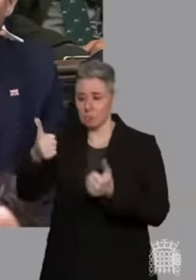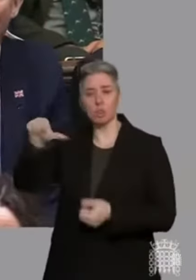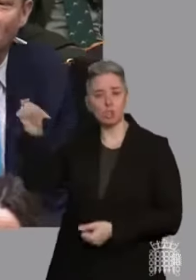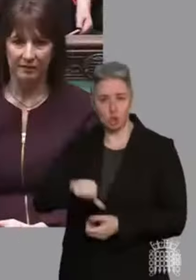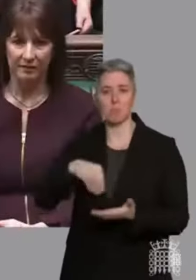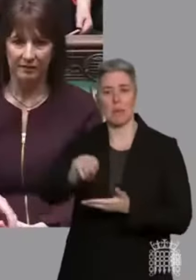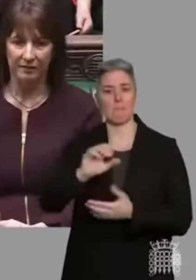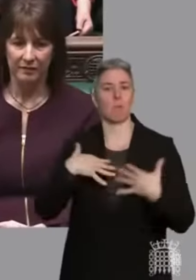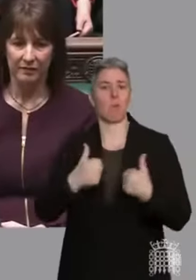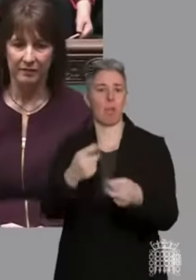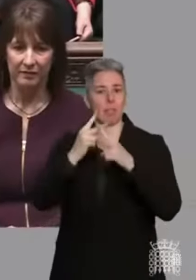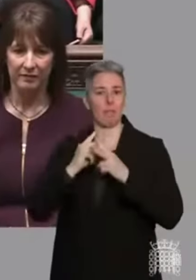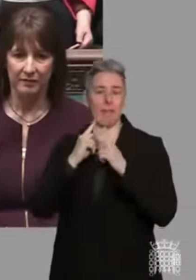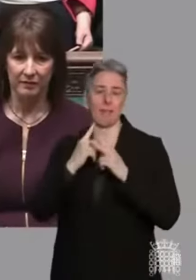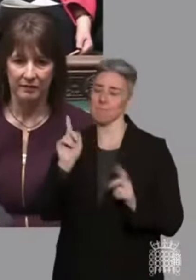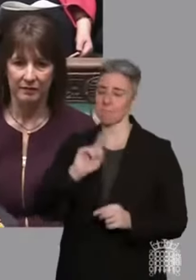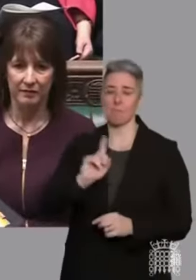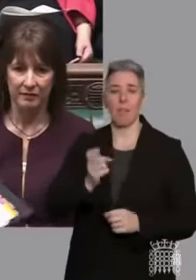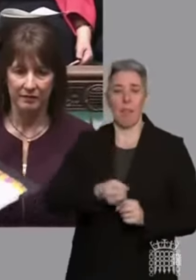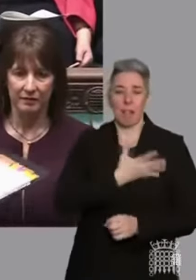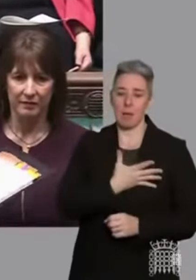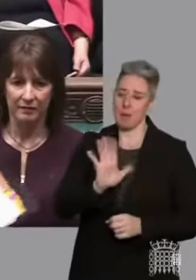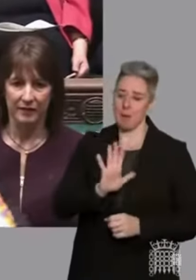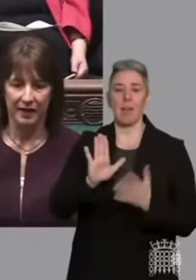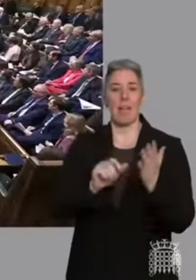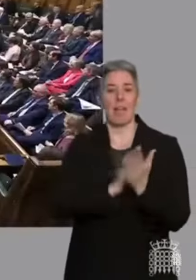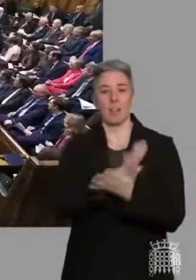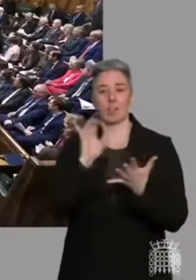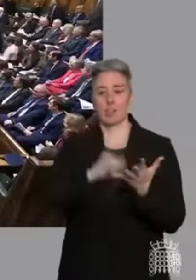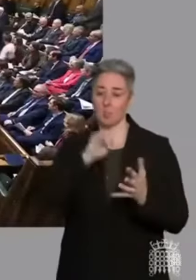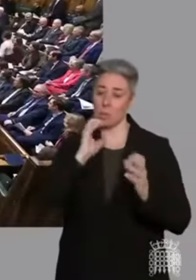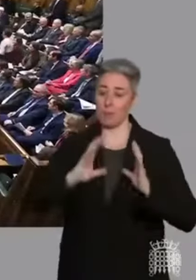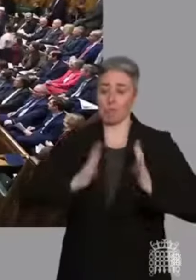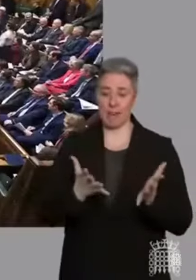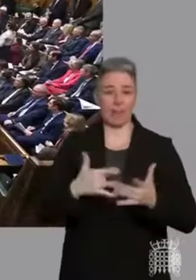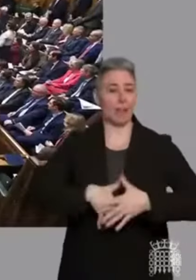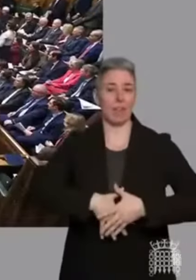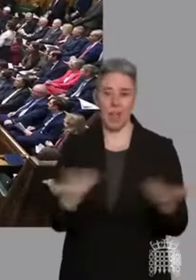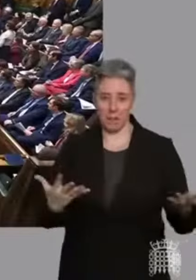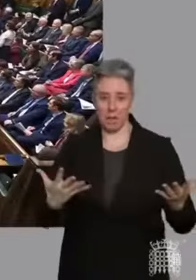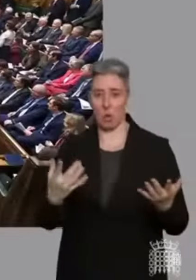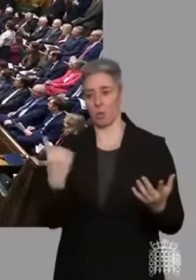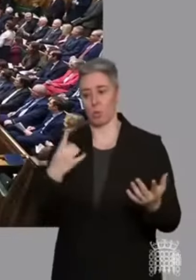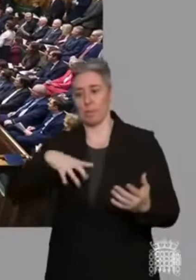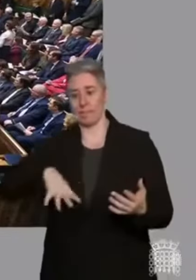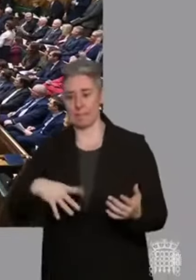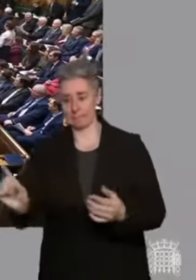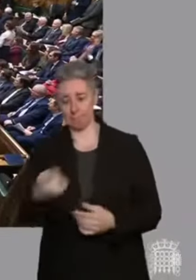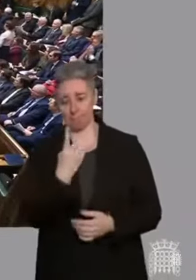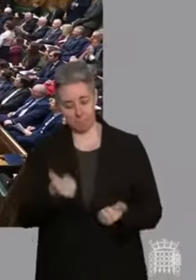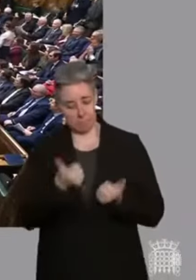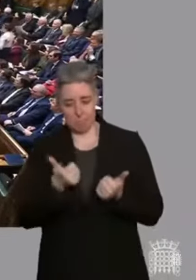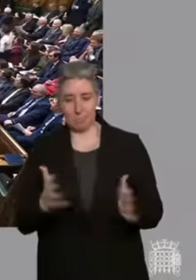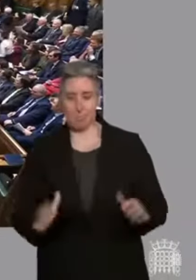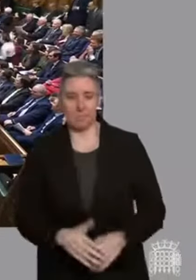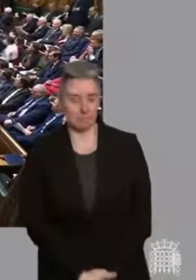free at the point of use for anyone who needs it. Leader of the Liberal Democrat, Sir Ed